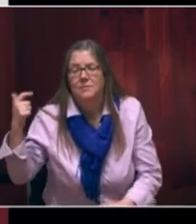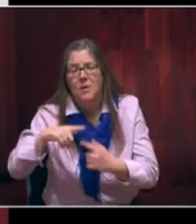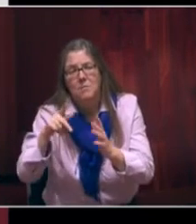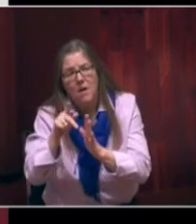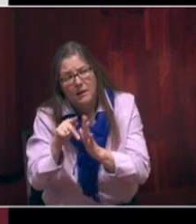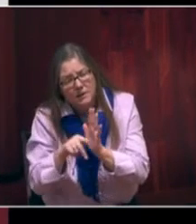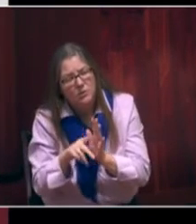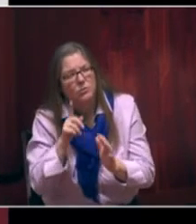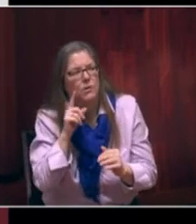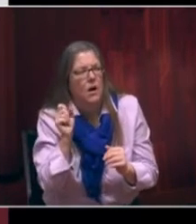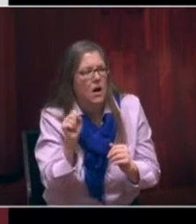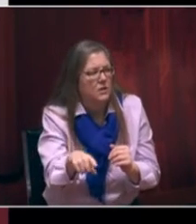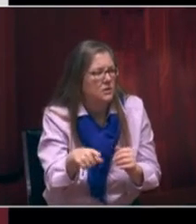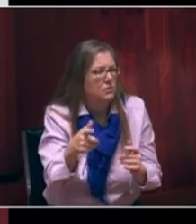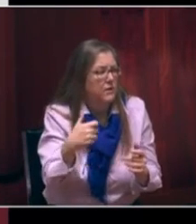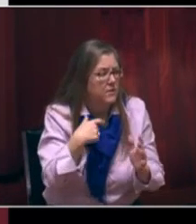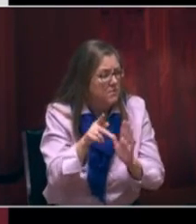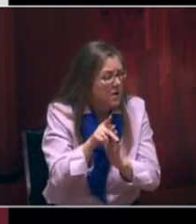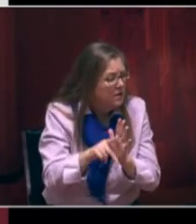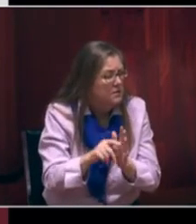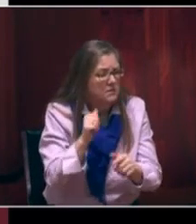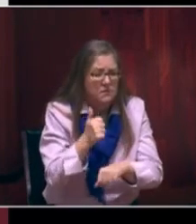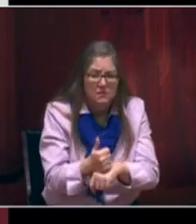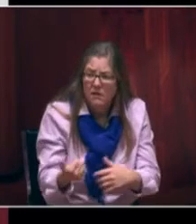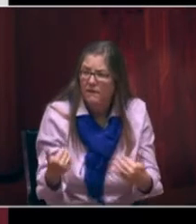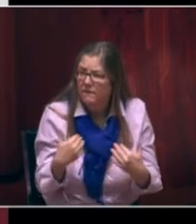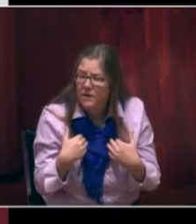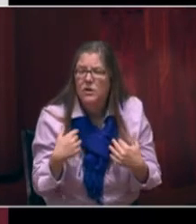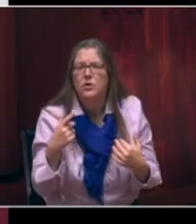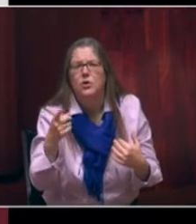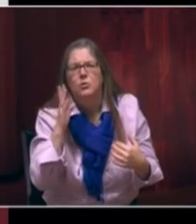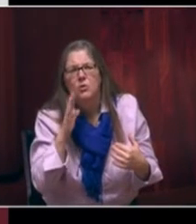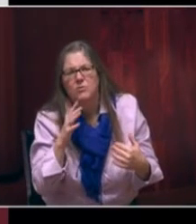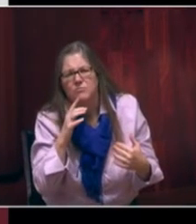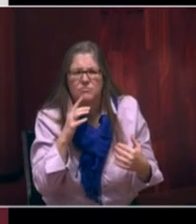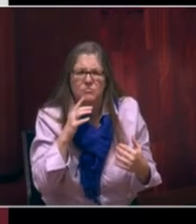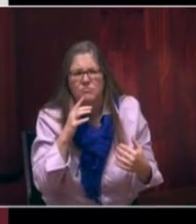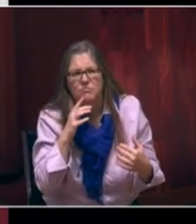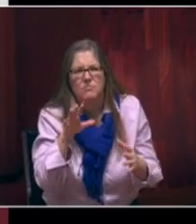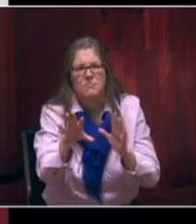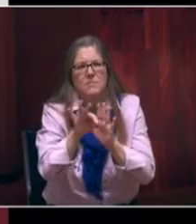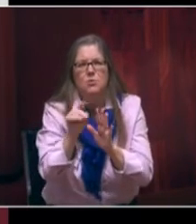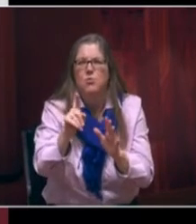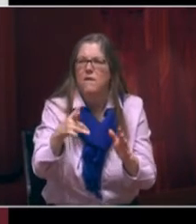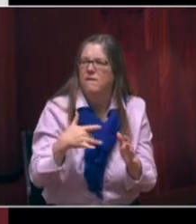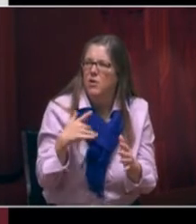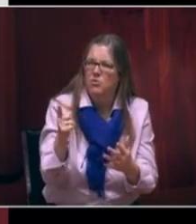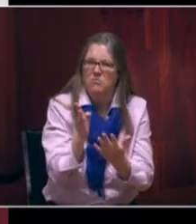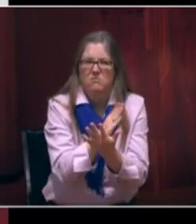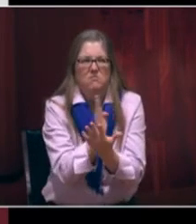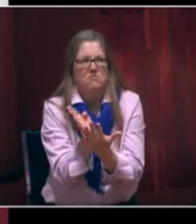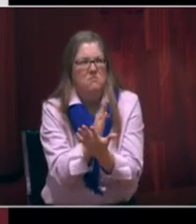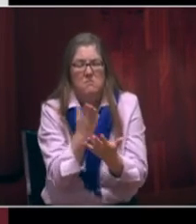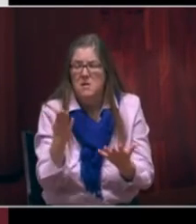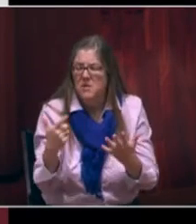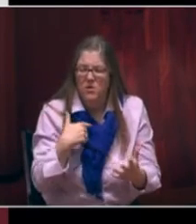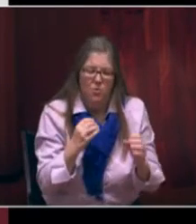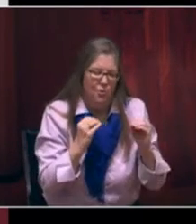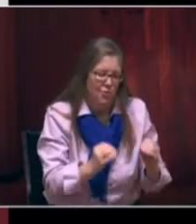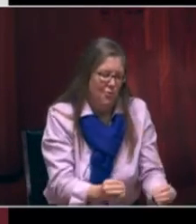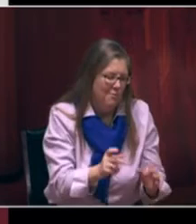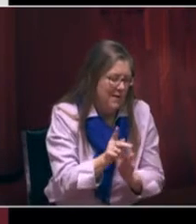ask you, you know, do you have policies in place? And you'll kind of pick where you think you fall. Like, you might check you have absolutely no